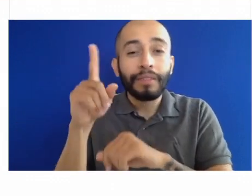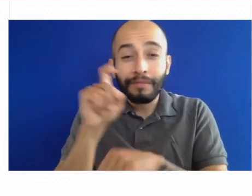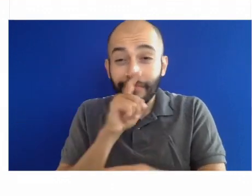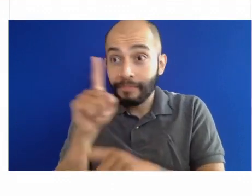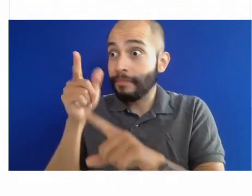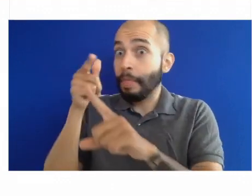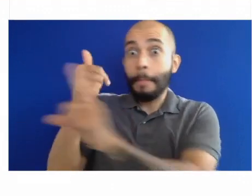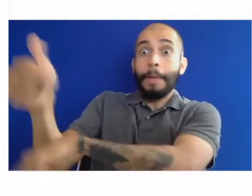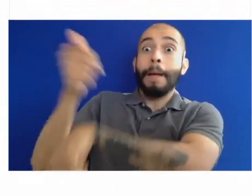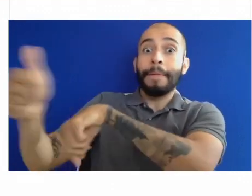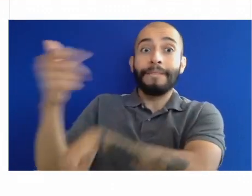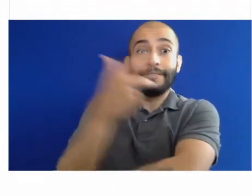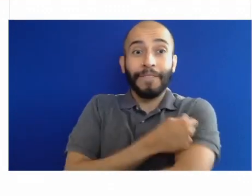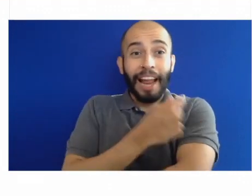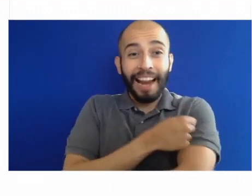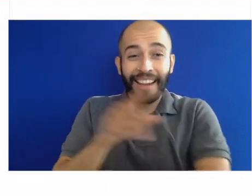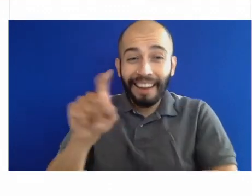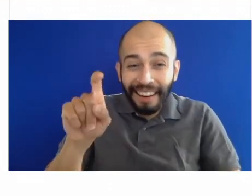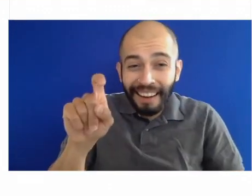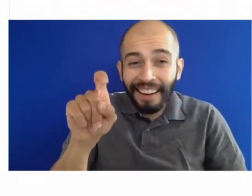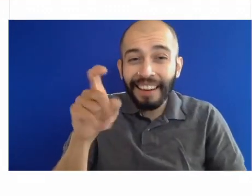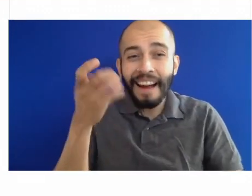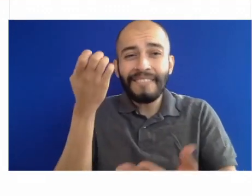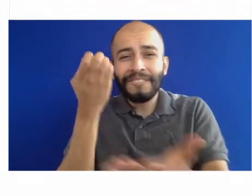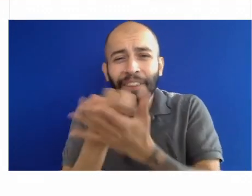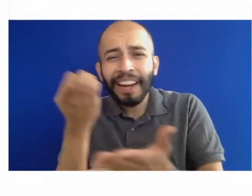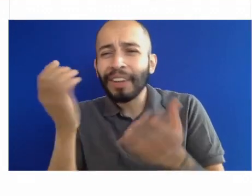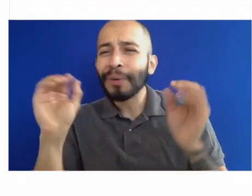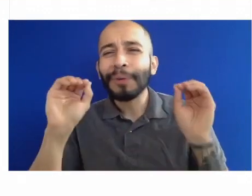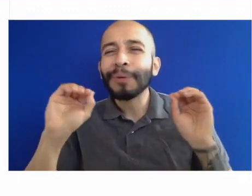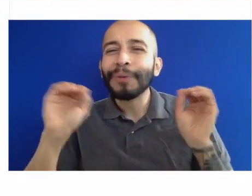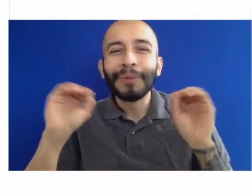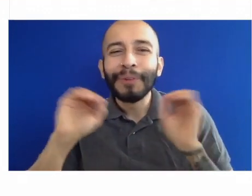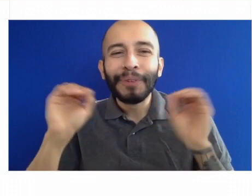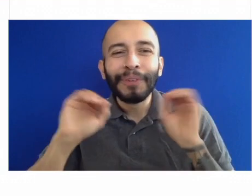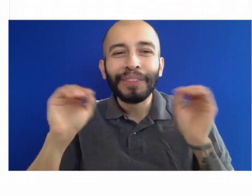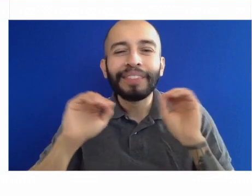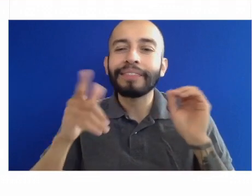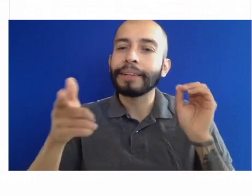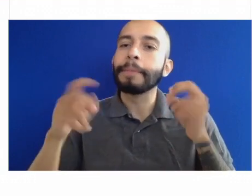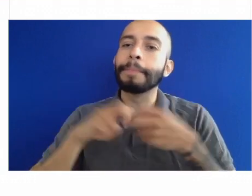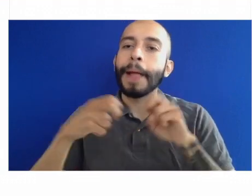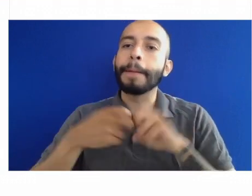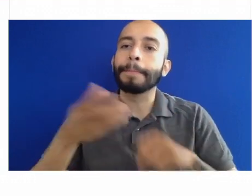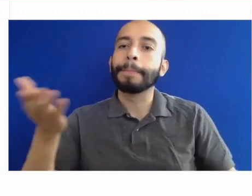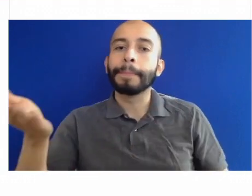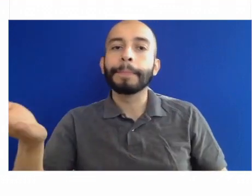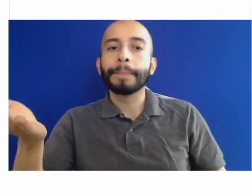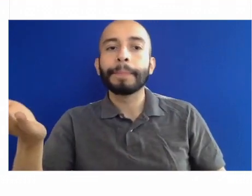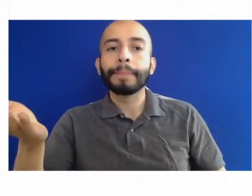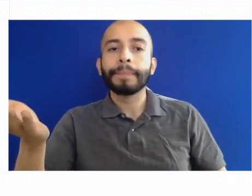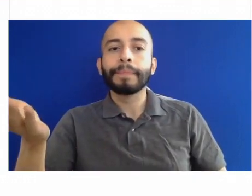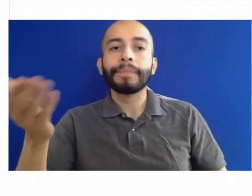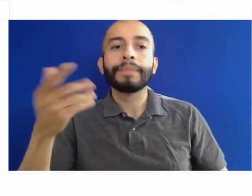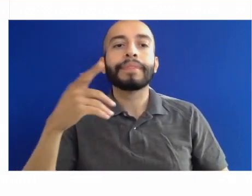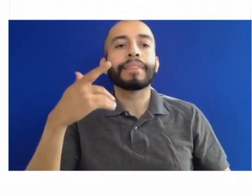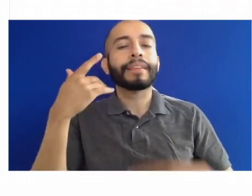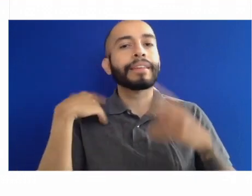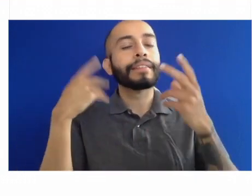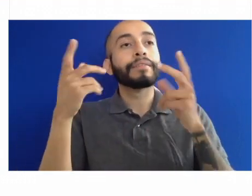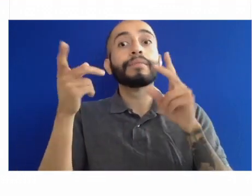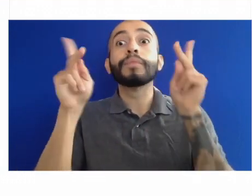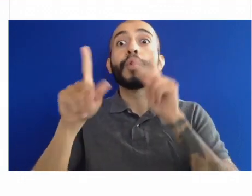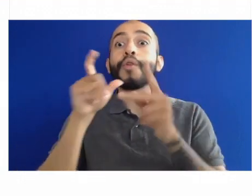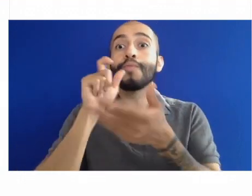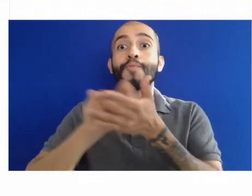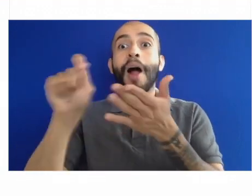lying, really, as the headline writer, but you're clearly doing something wrong. I think everyone would agree that the implication that people took away from this